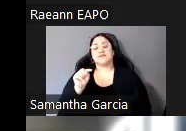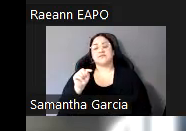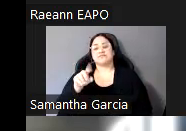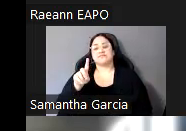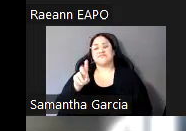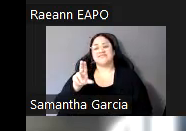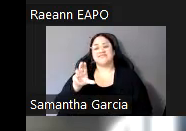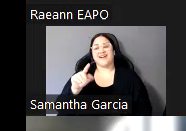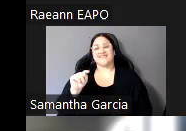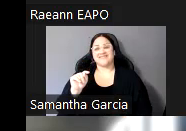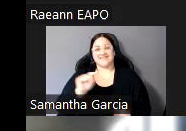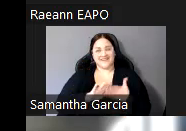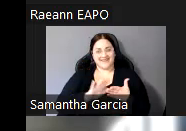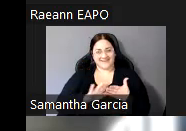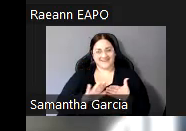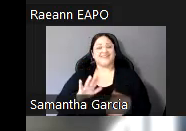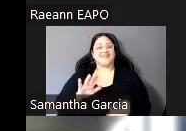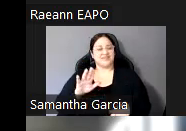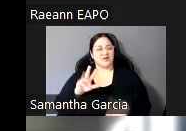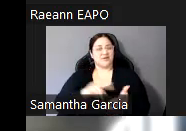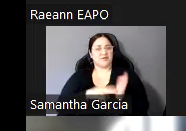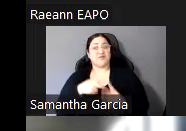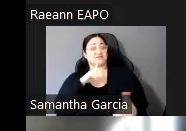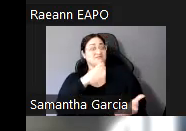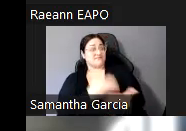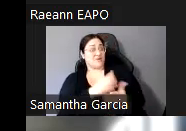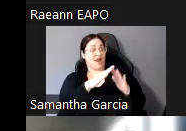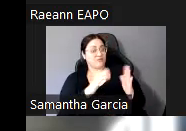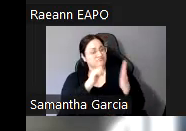come up on your computer saying your McAfee